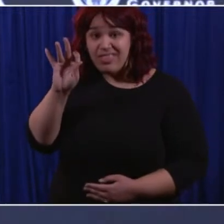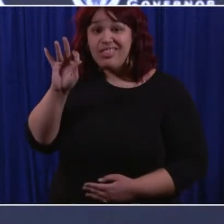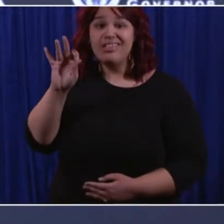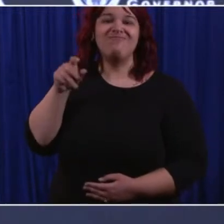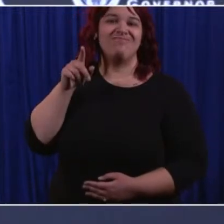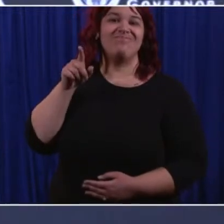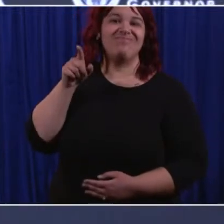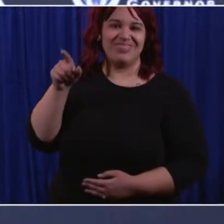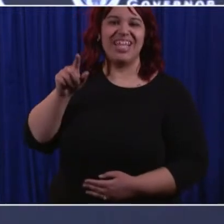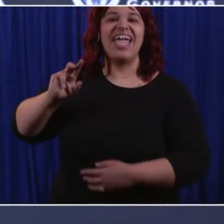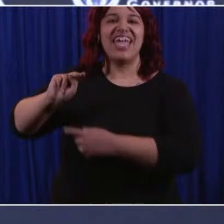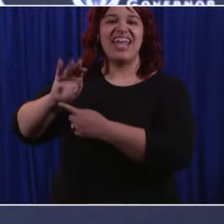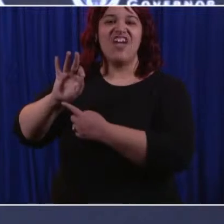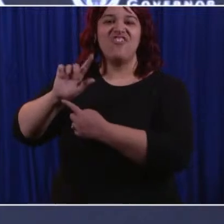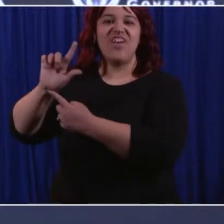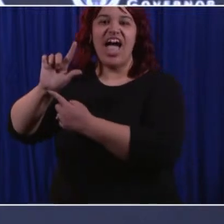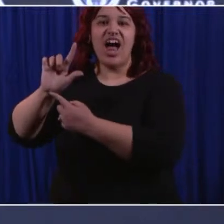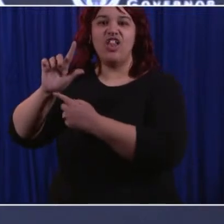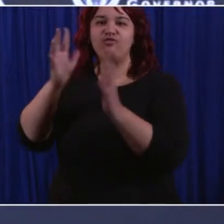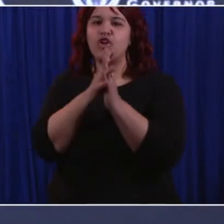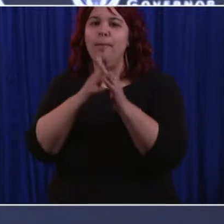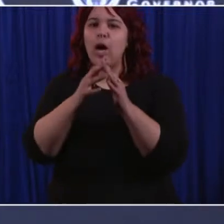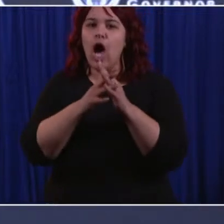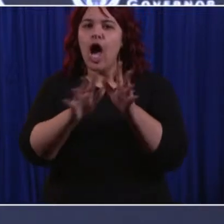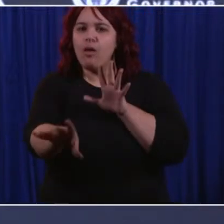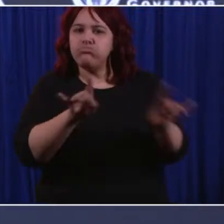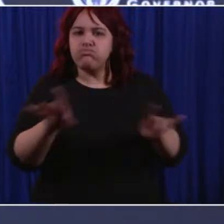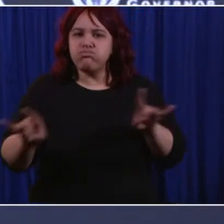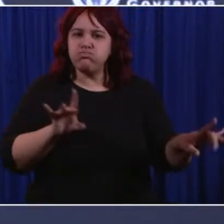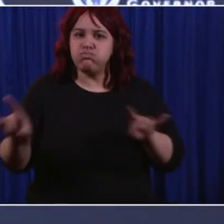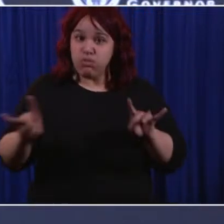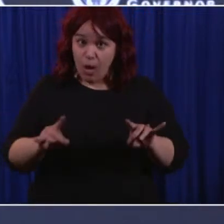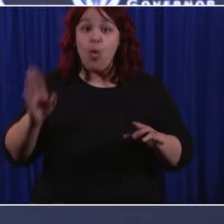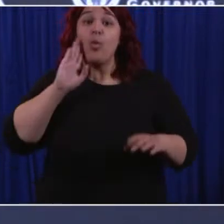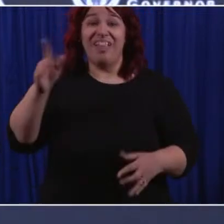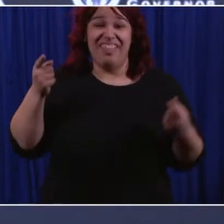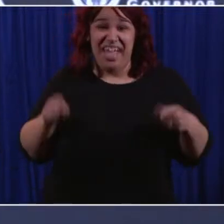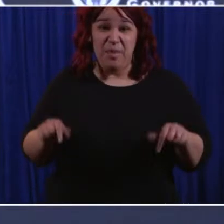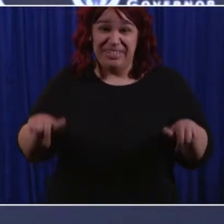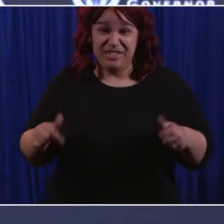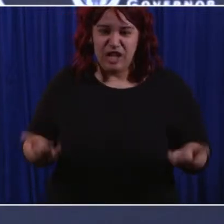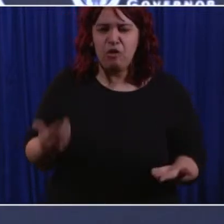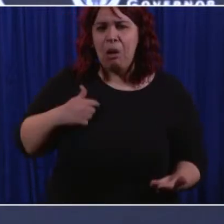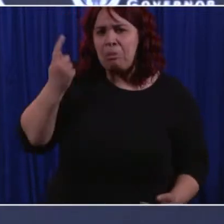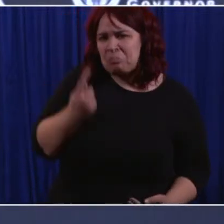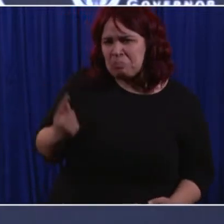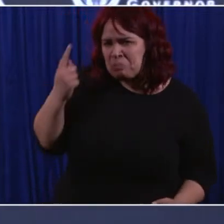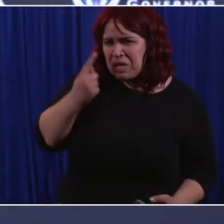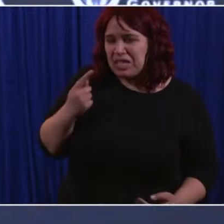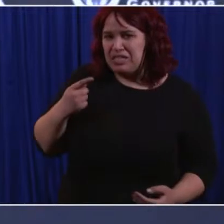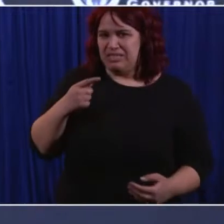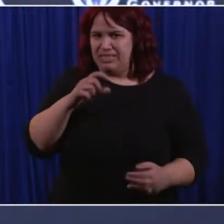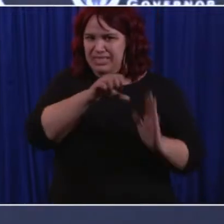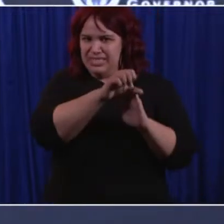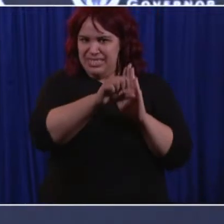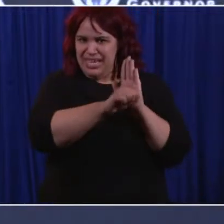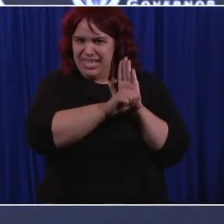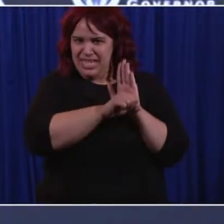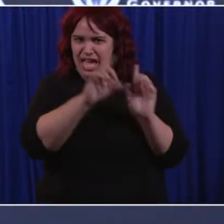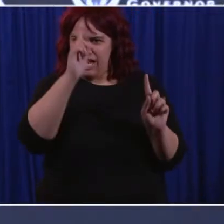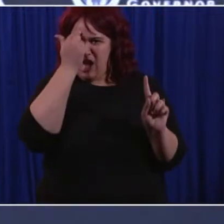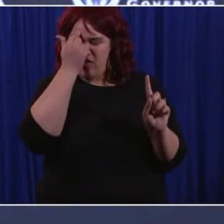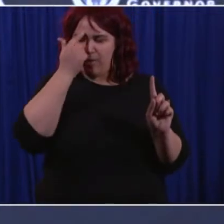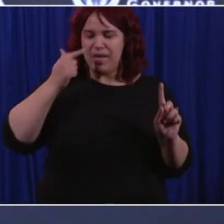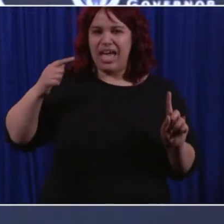of the NFL draft here in Cleveland. How much has your office worked with maybe the Cleveland Sports Authority or the